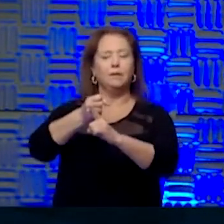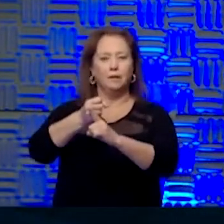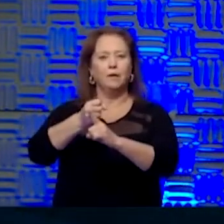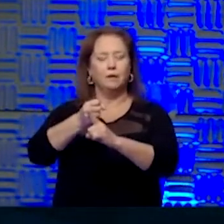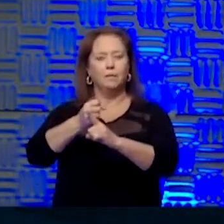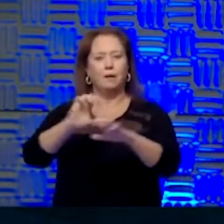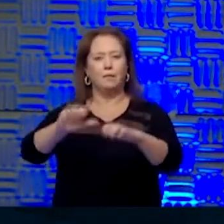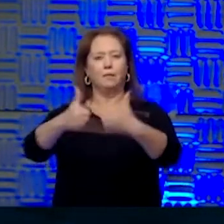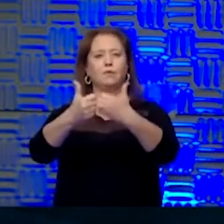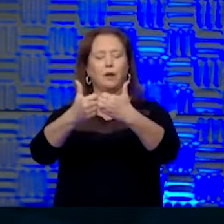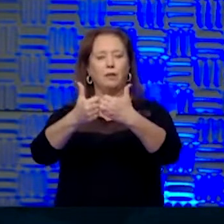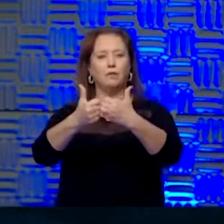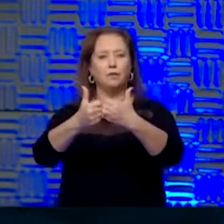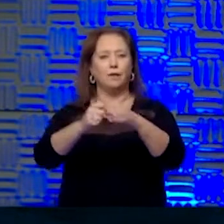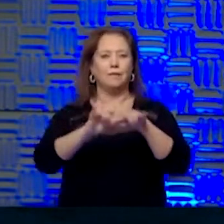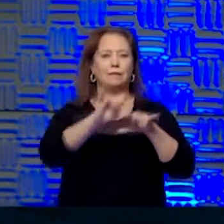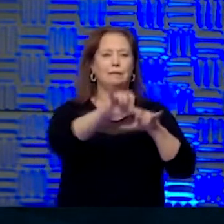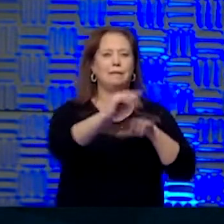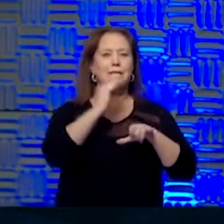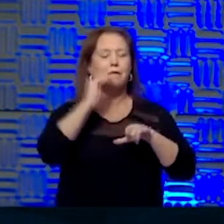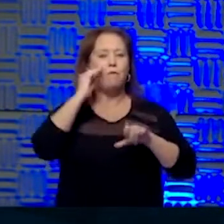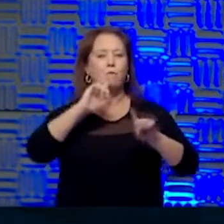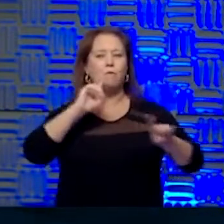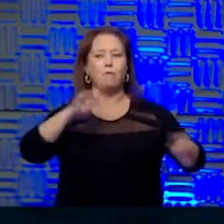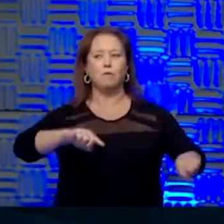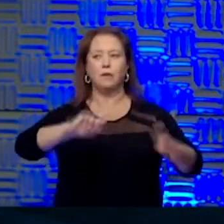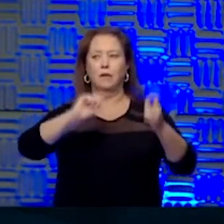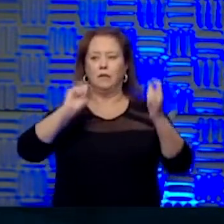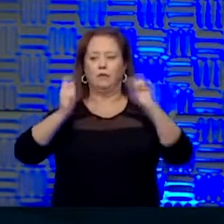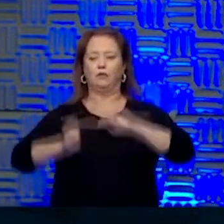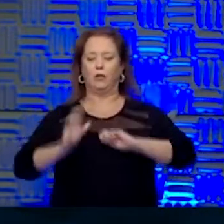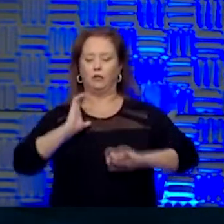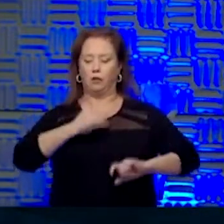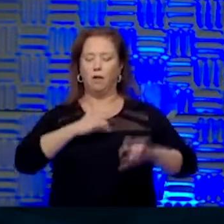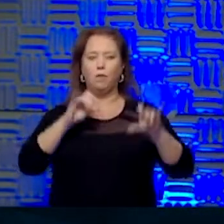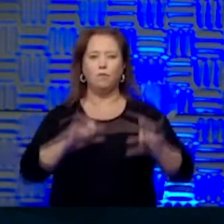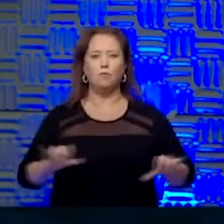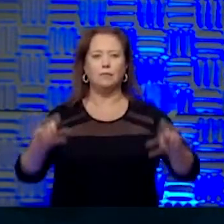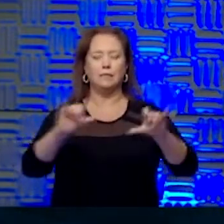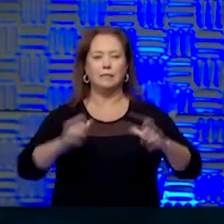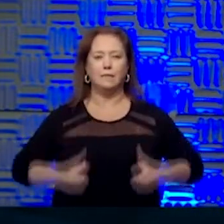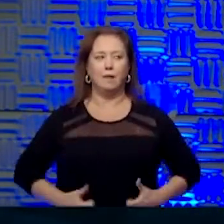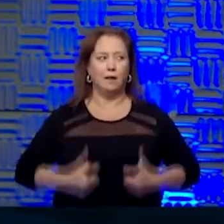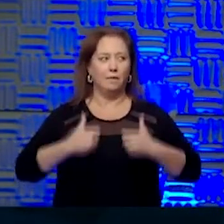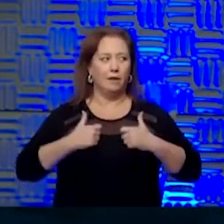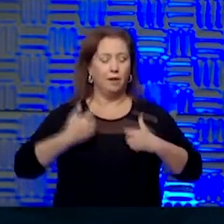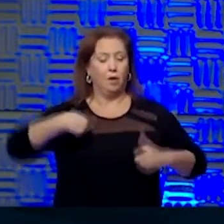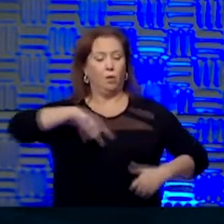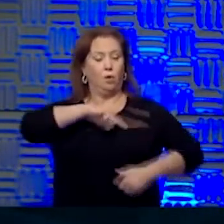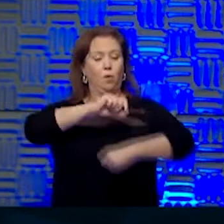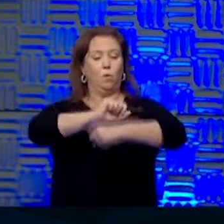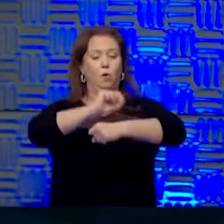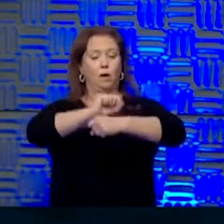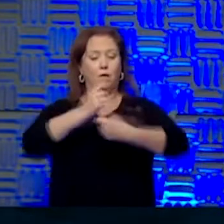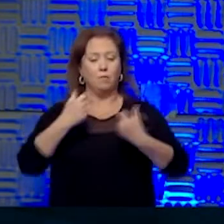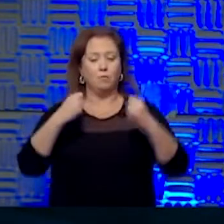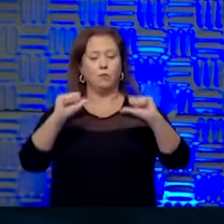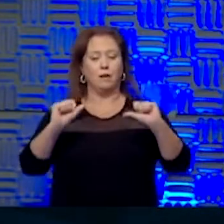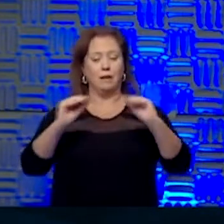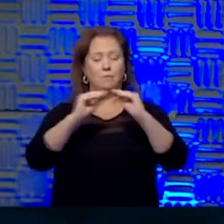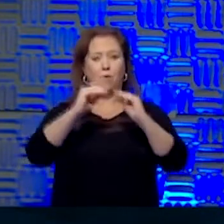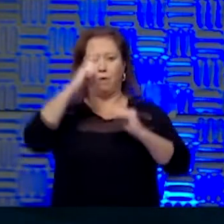the challenges of the stay-at-home orders, the change in our routines of life, and we're working to try to get more mental